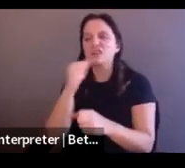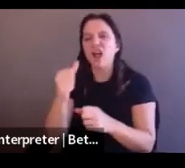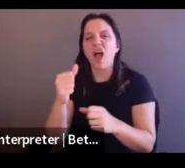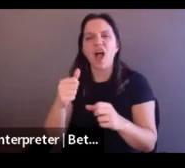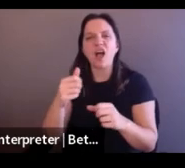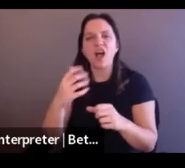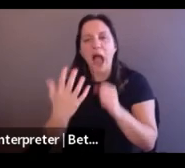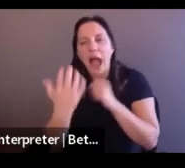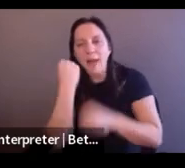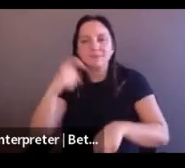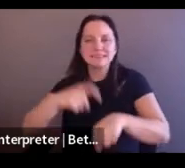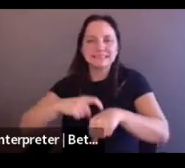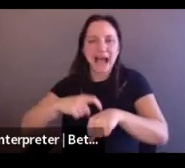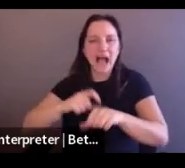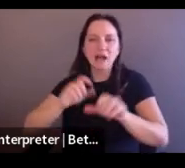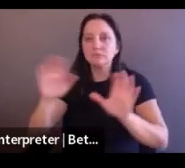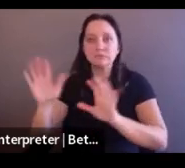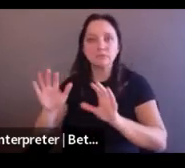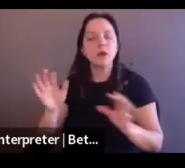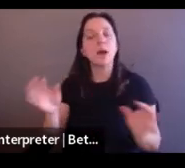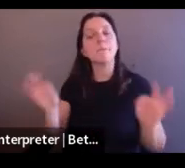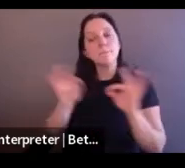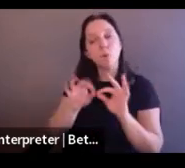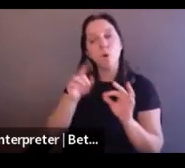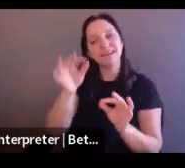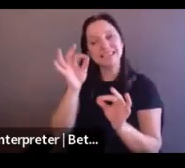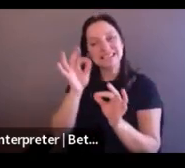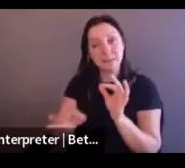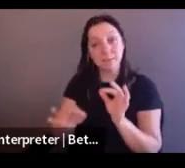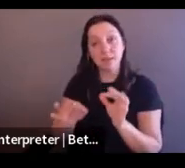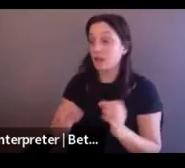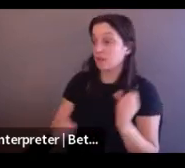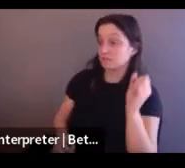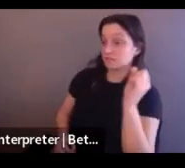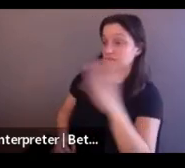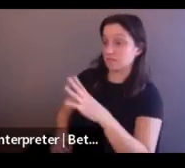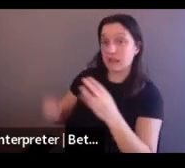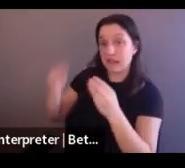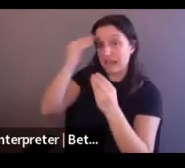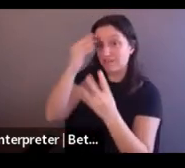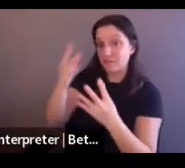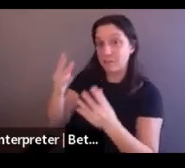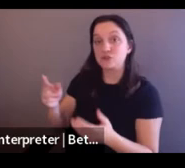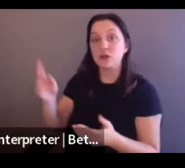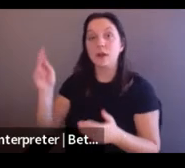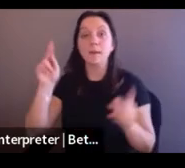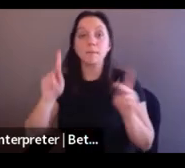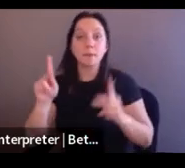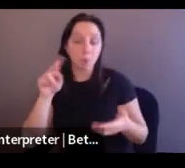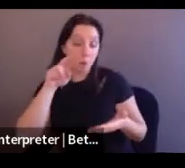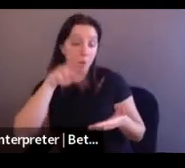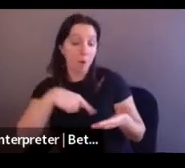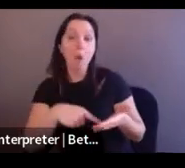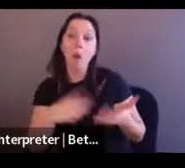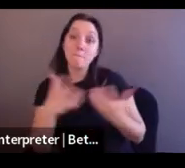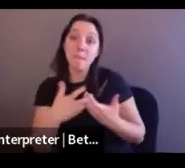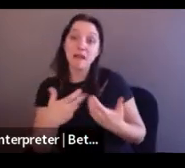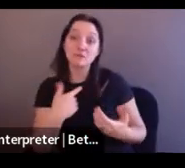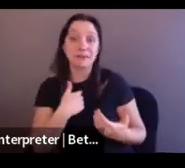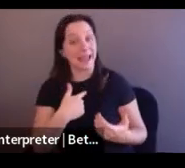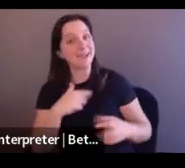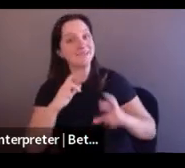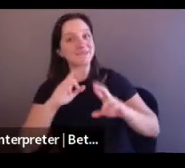Or is it pretty simple? You know, you need some information. You want people to want to invest a little bit of time, but you want to keep it